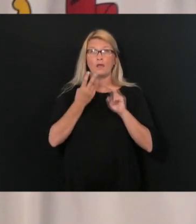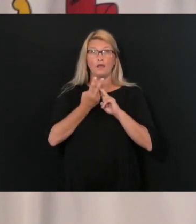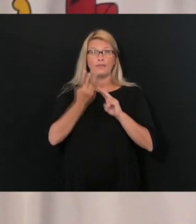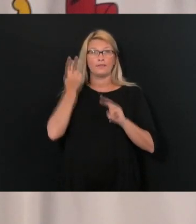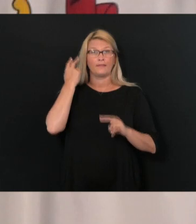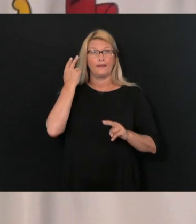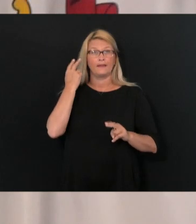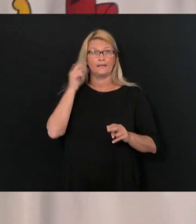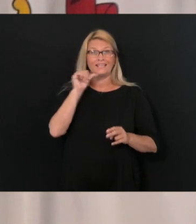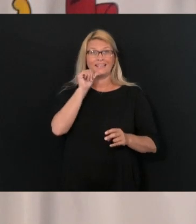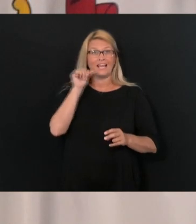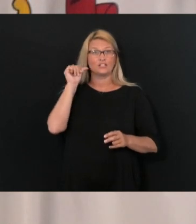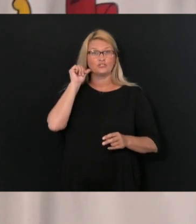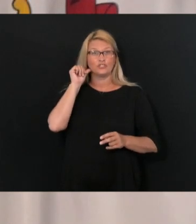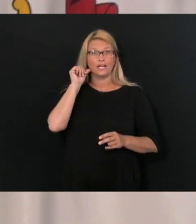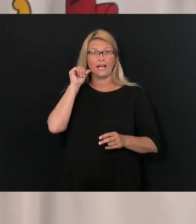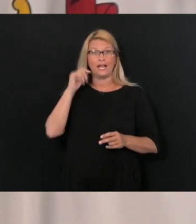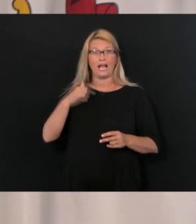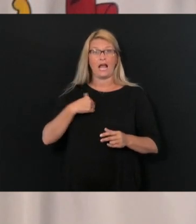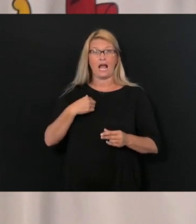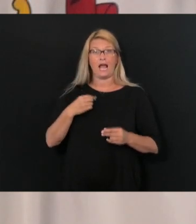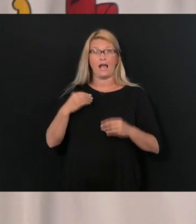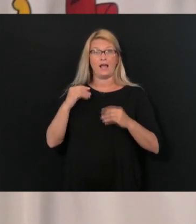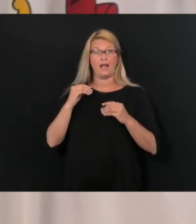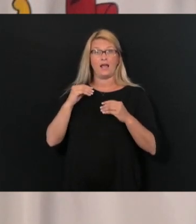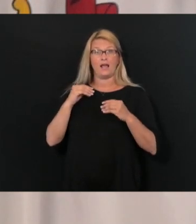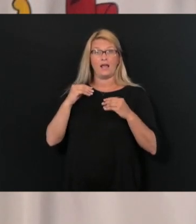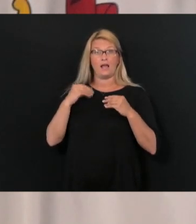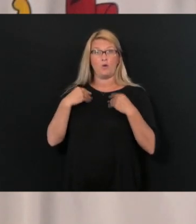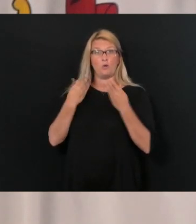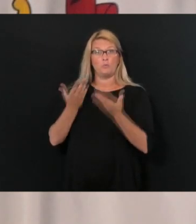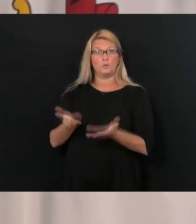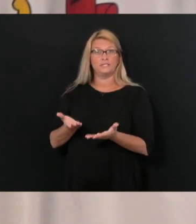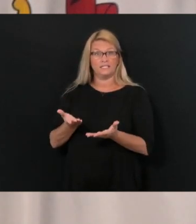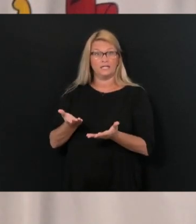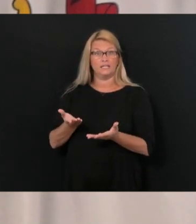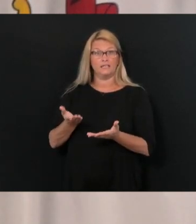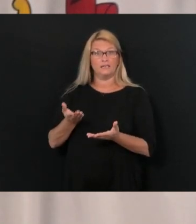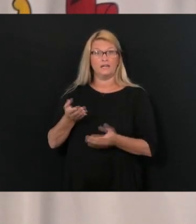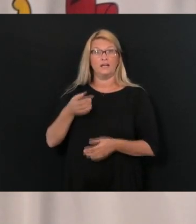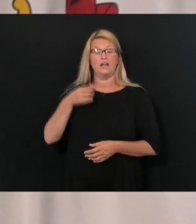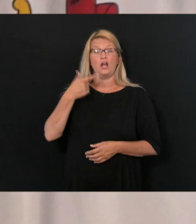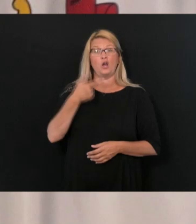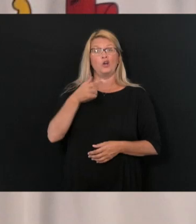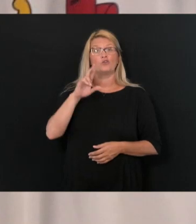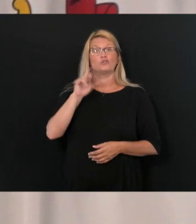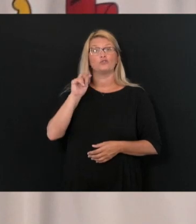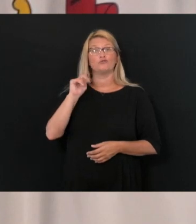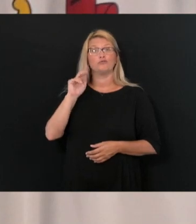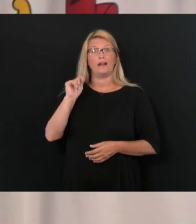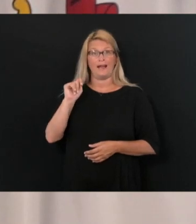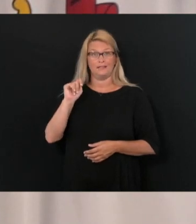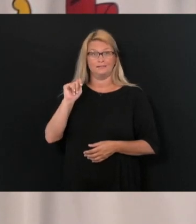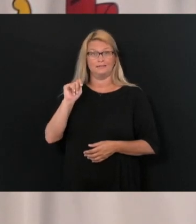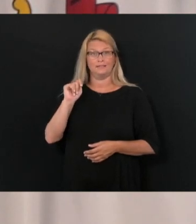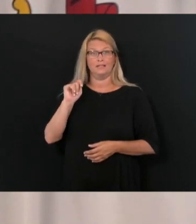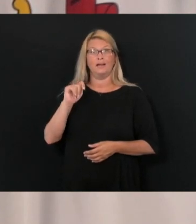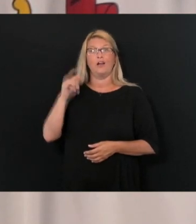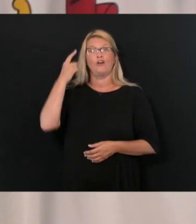yesterday I delivered a grant down into Wyoming County at Oceana. And a grant is going to